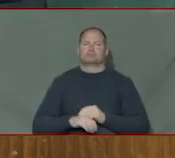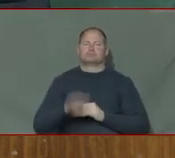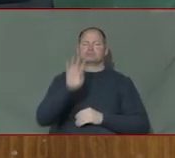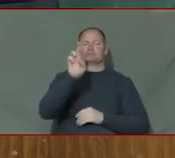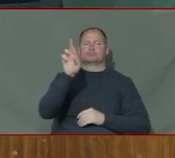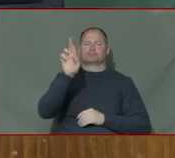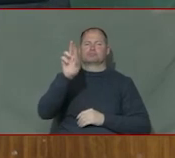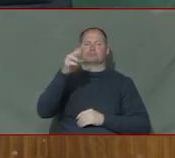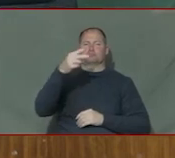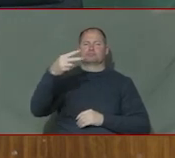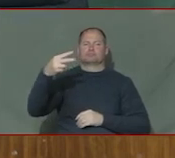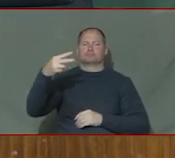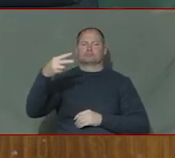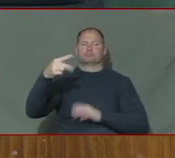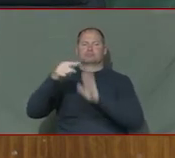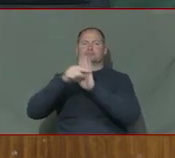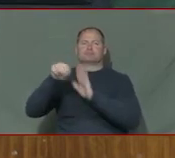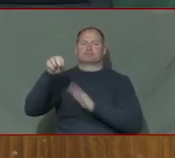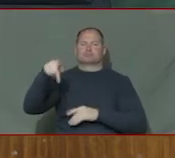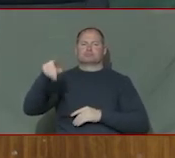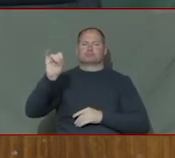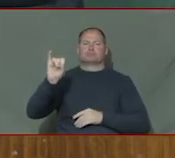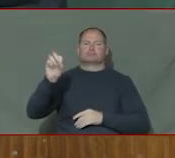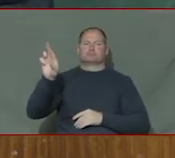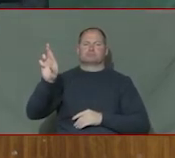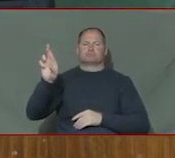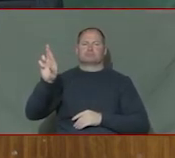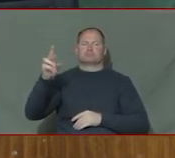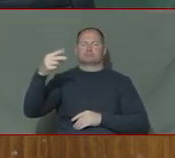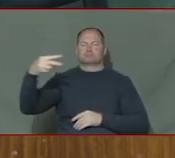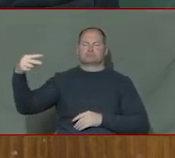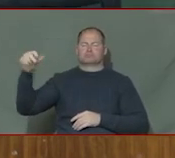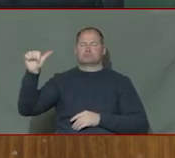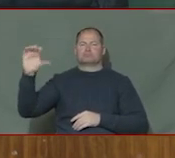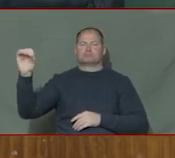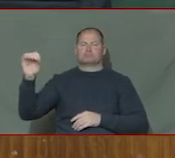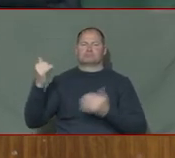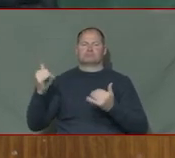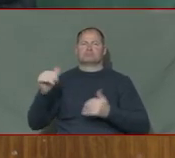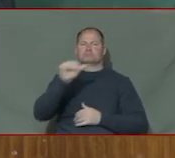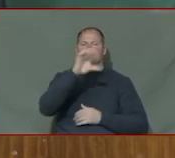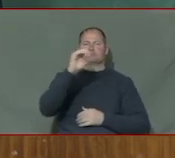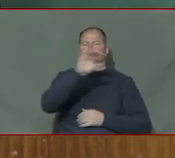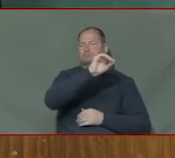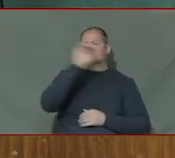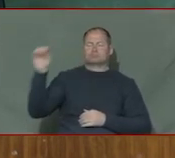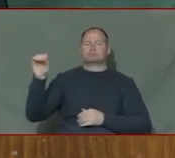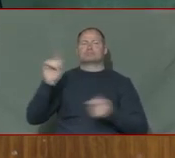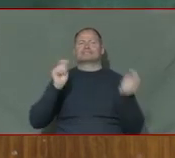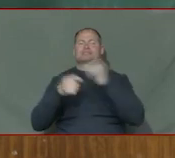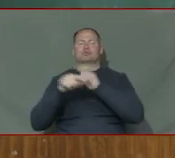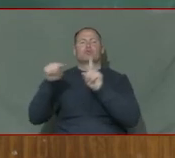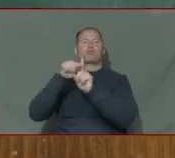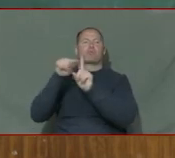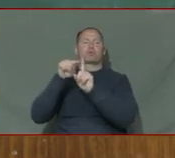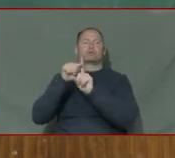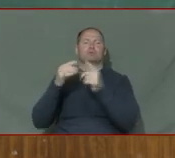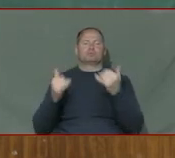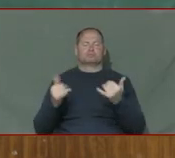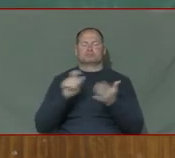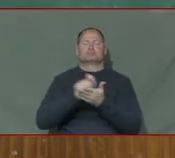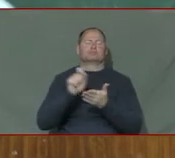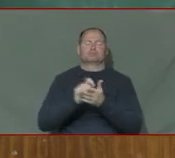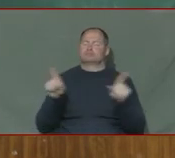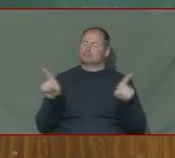minus pi r equal to 60. I took that across, became positive, and then I just rewrote it,